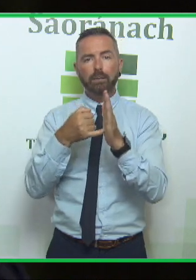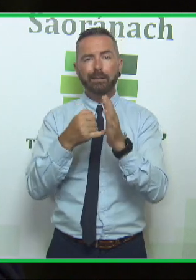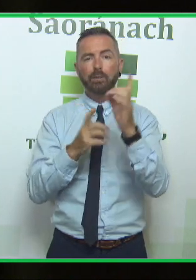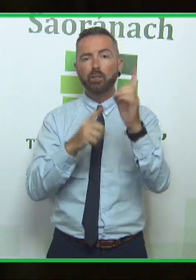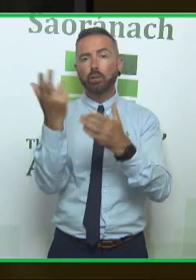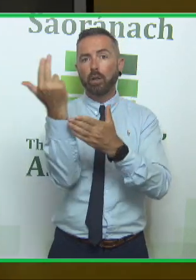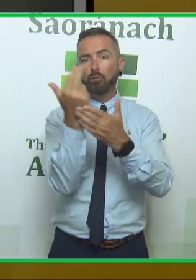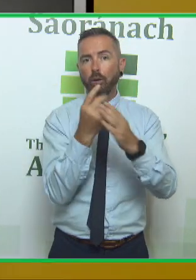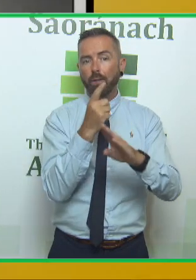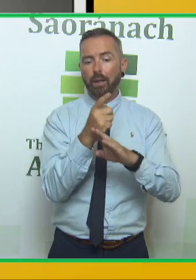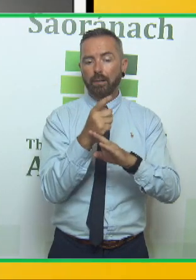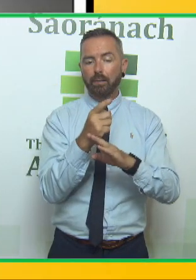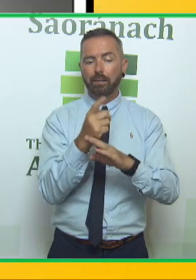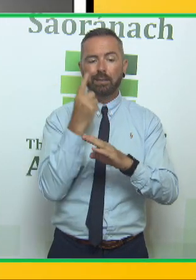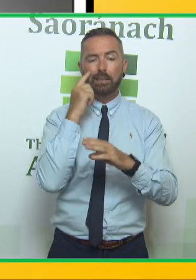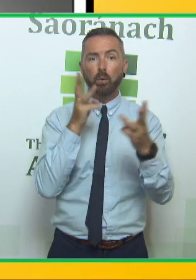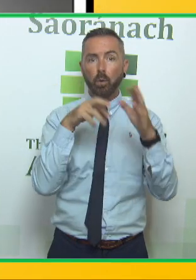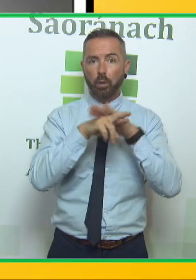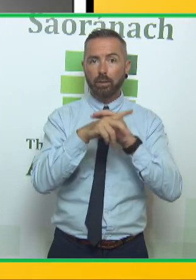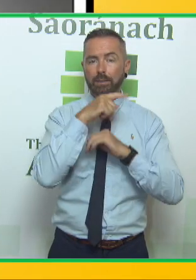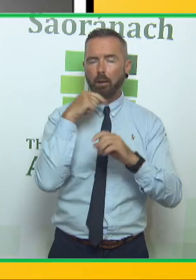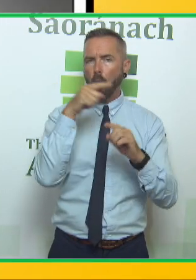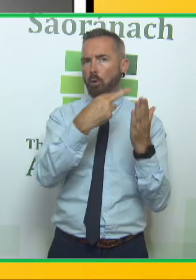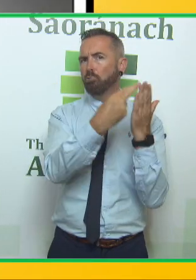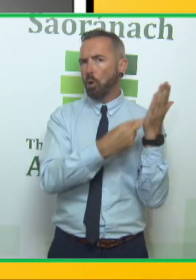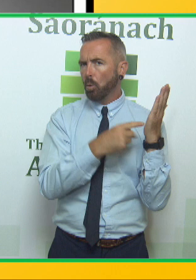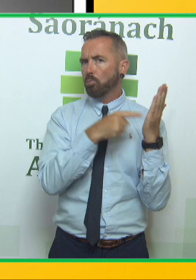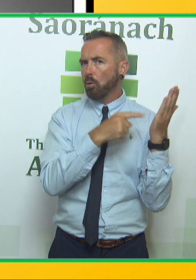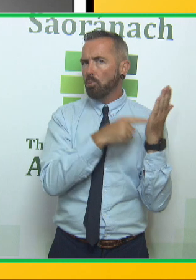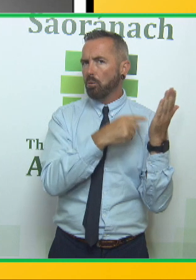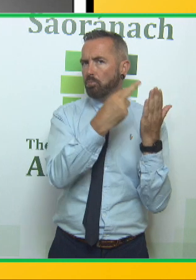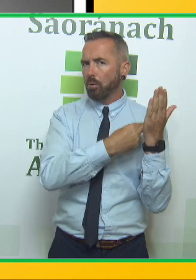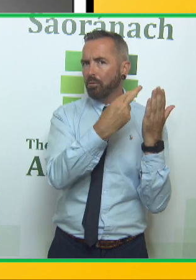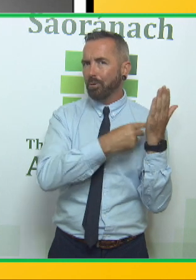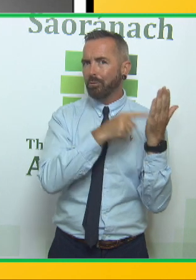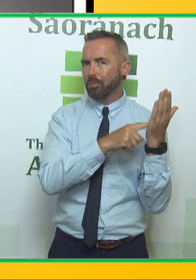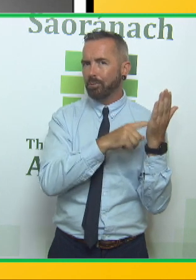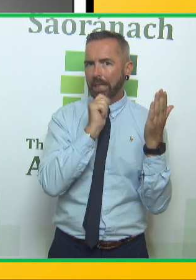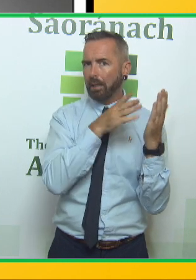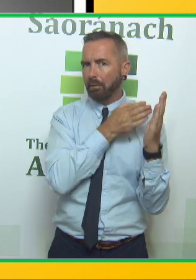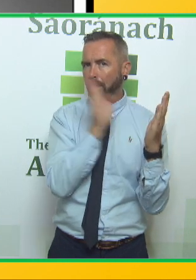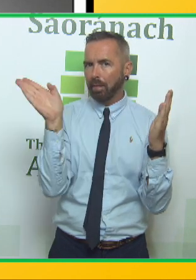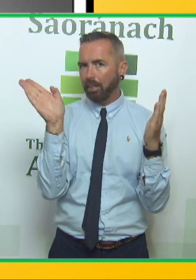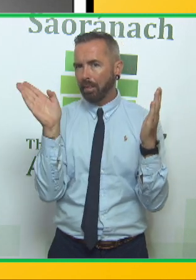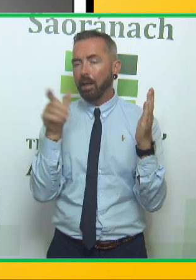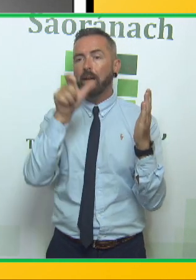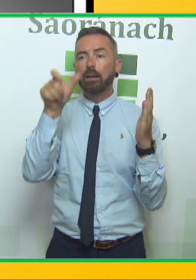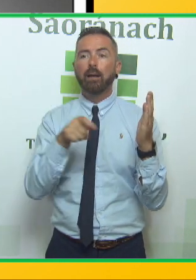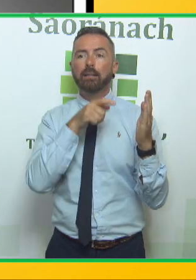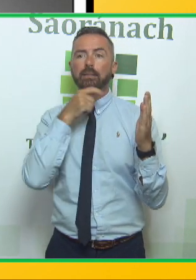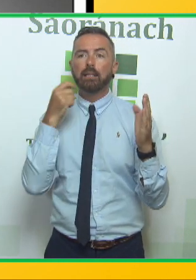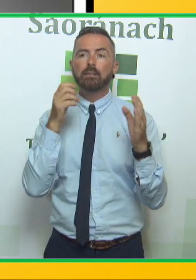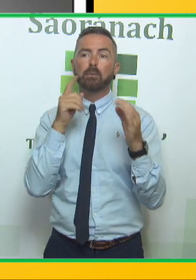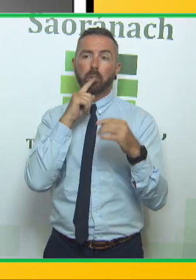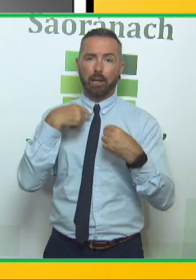is the worker is saying, look, these are the rules, right? And you've got to stick to the rules, and the client is sort of explaining that,